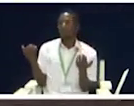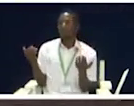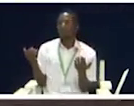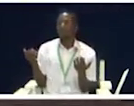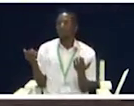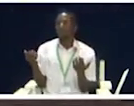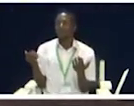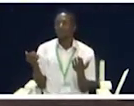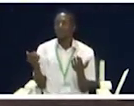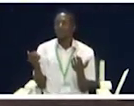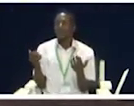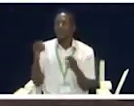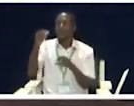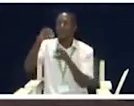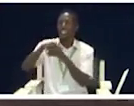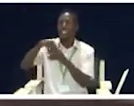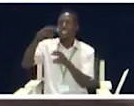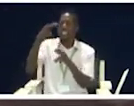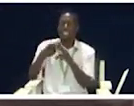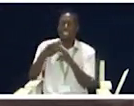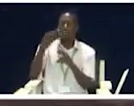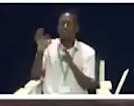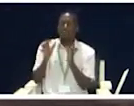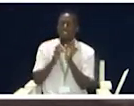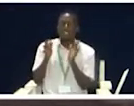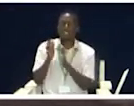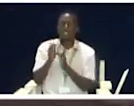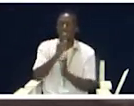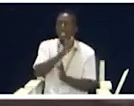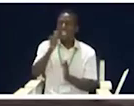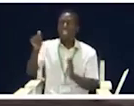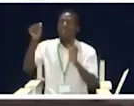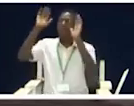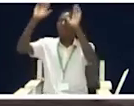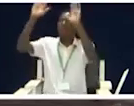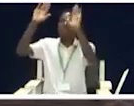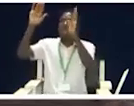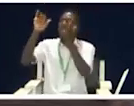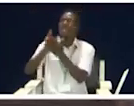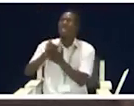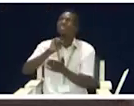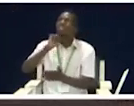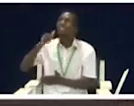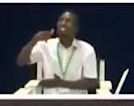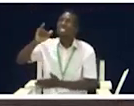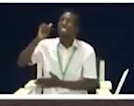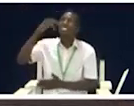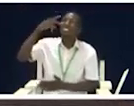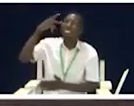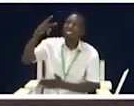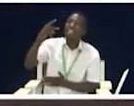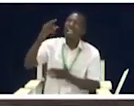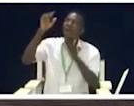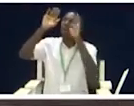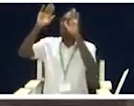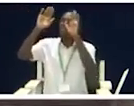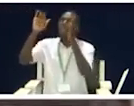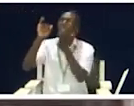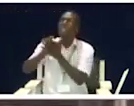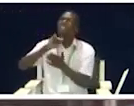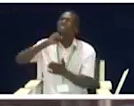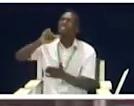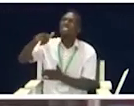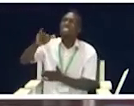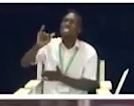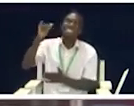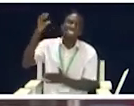to heaven. In the name of Jesus, a wonder that has never been seen, a wonder that has never been heard, that